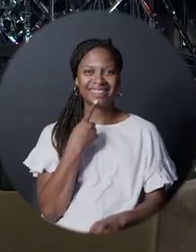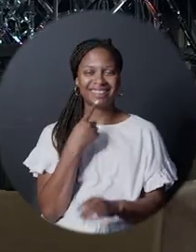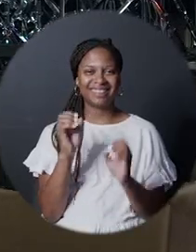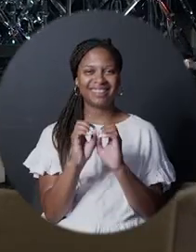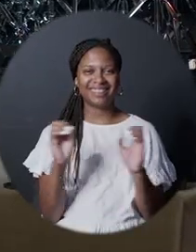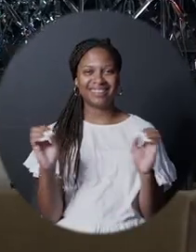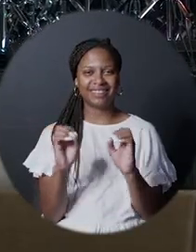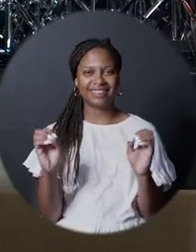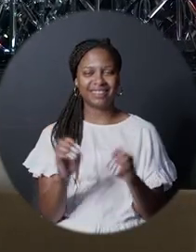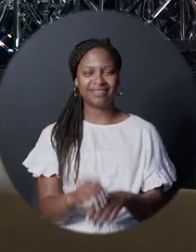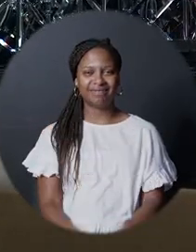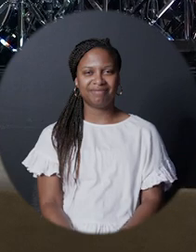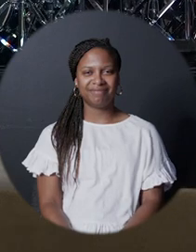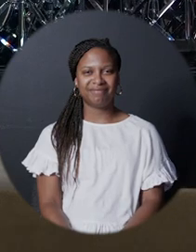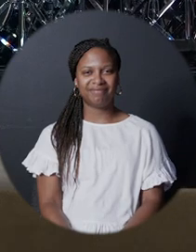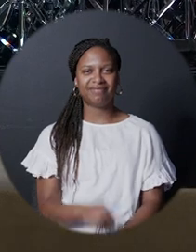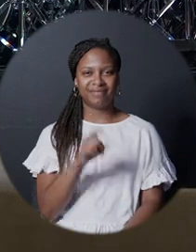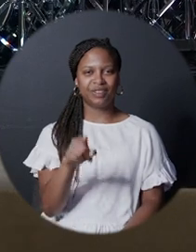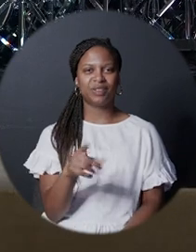They can't say anything